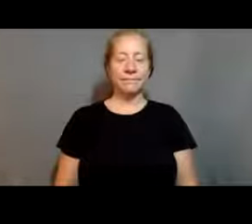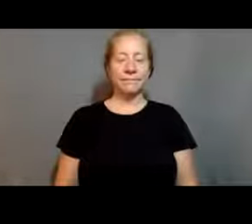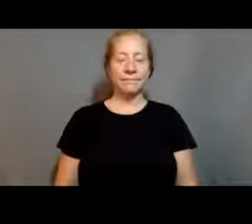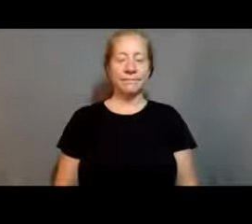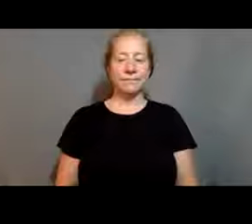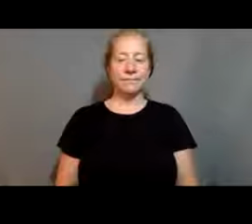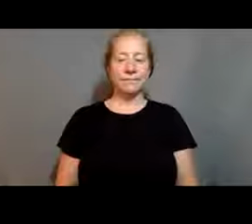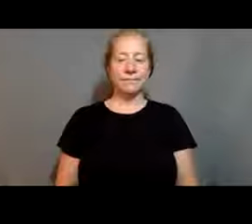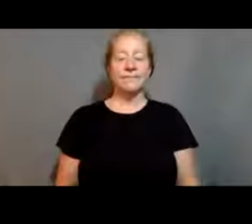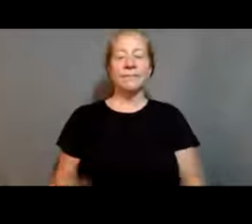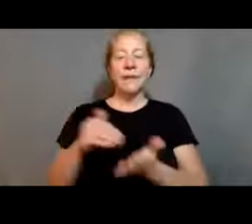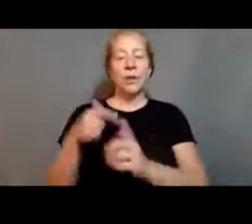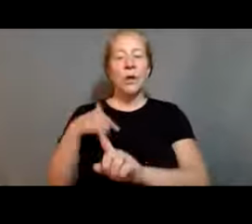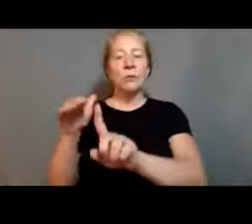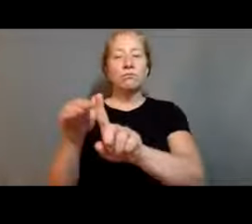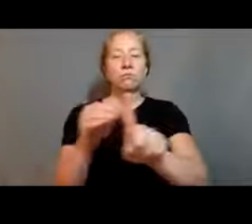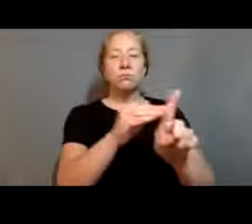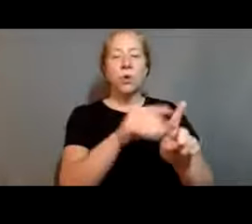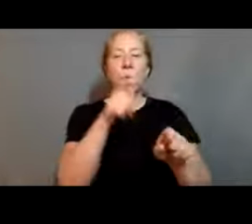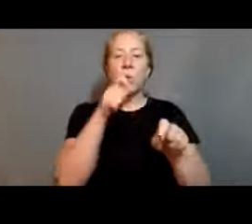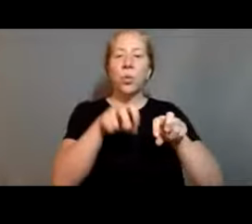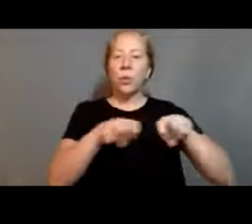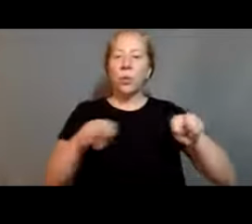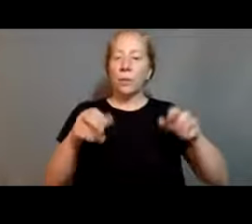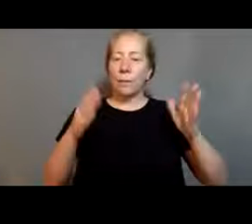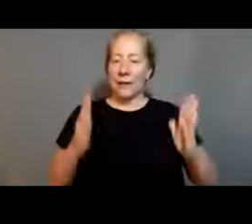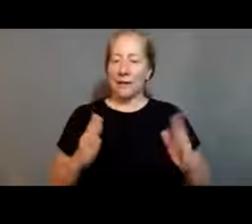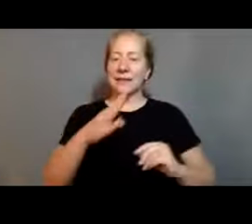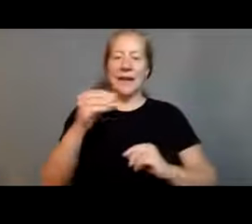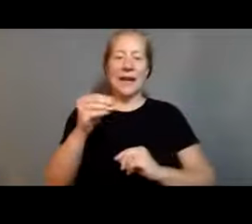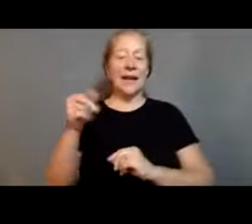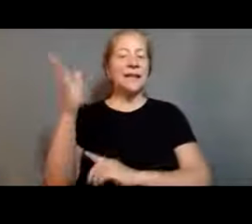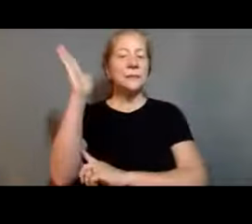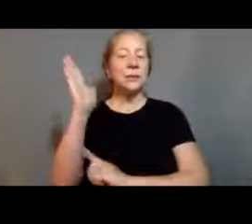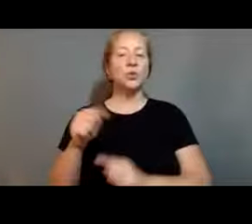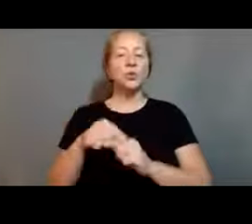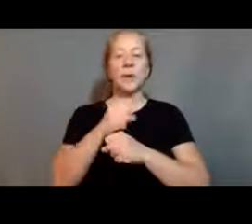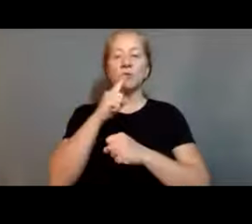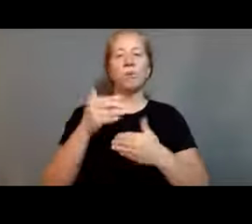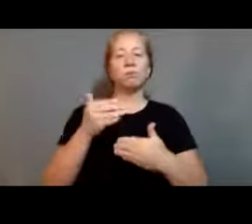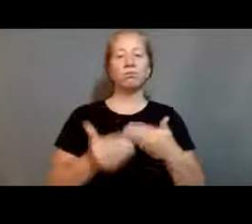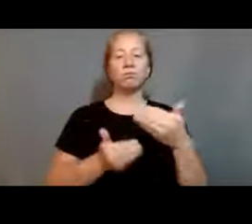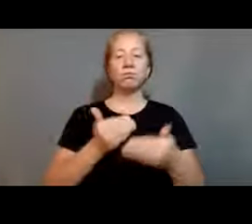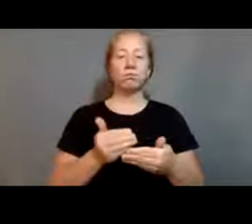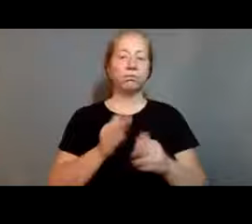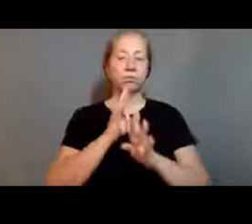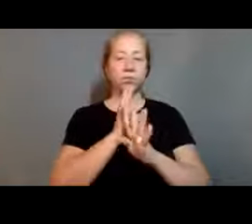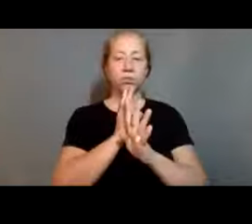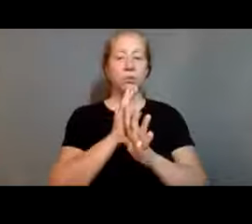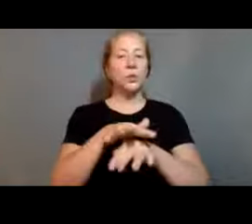So we again remind our panelists and speaker to speak slowly to help our interpreters.